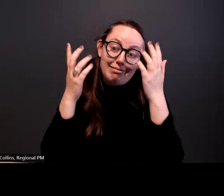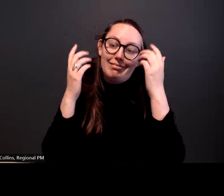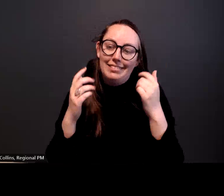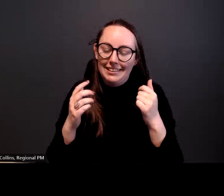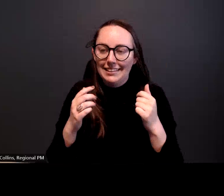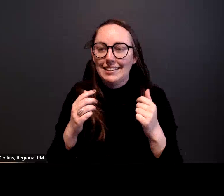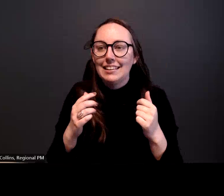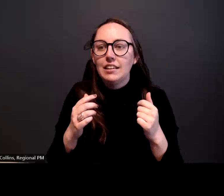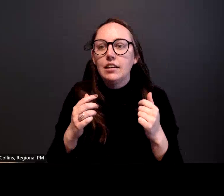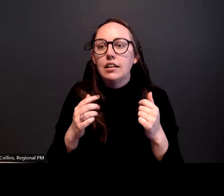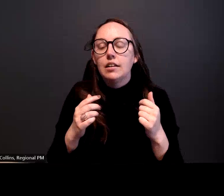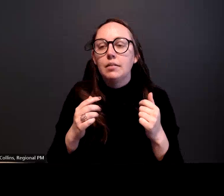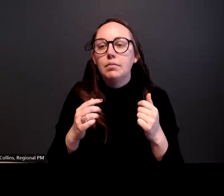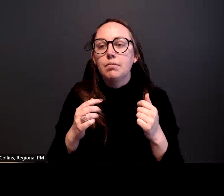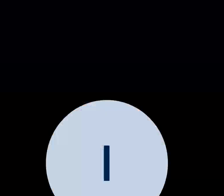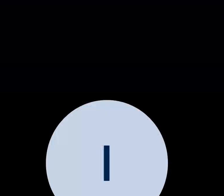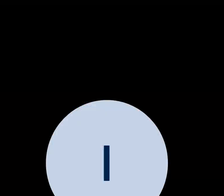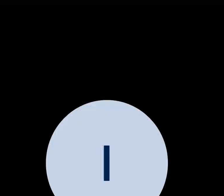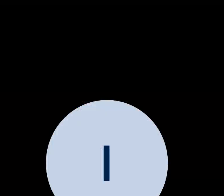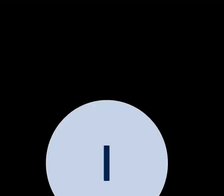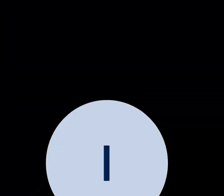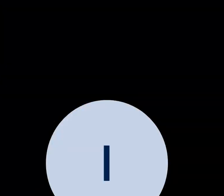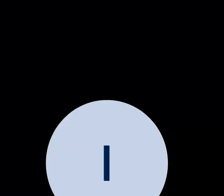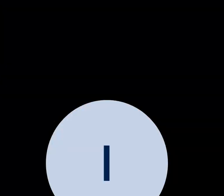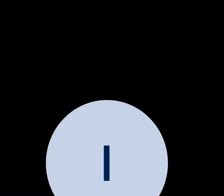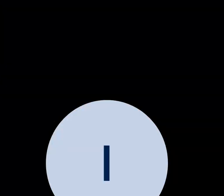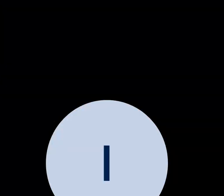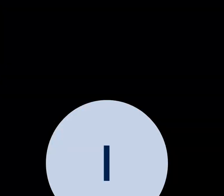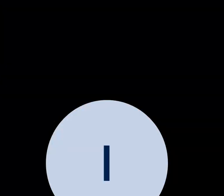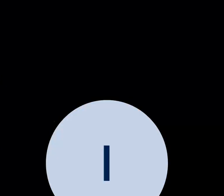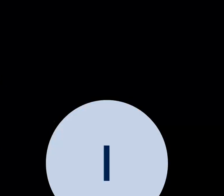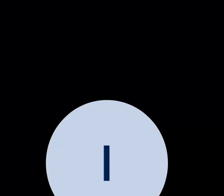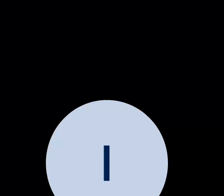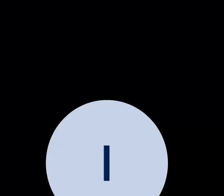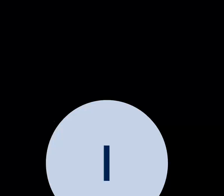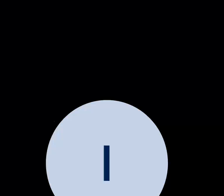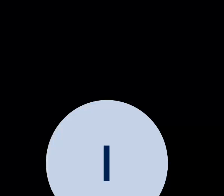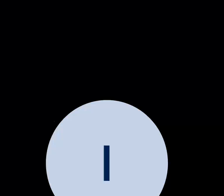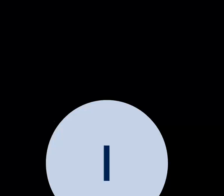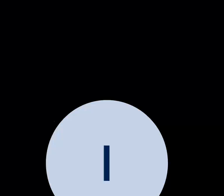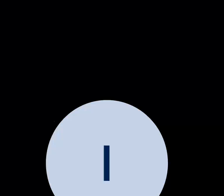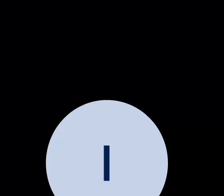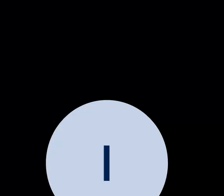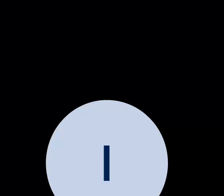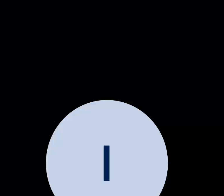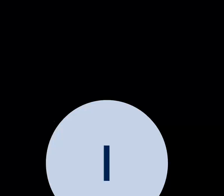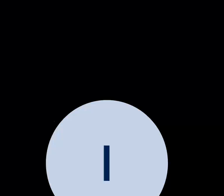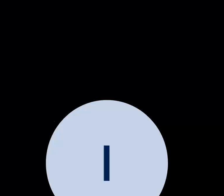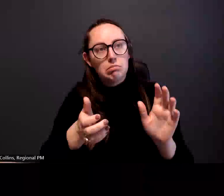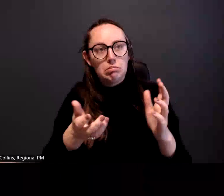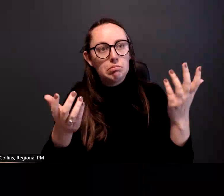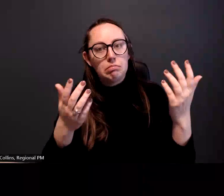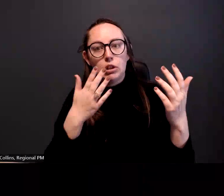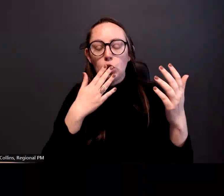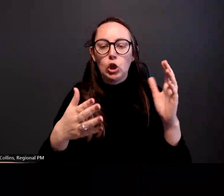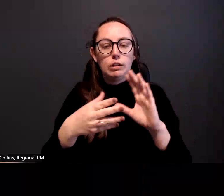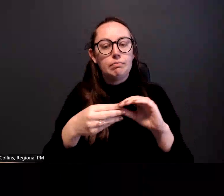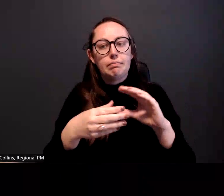I think just to set the tone, which I will change later, I want to commend a couple of sections of the